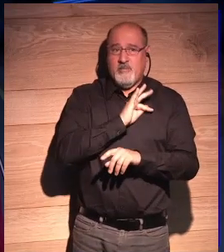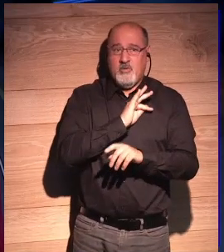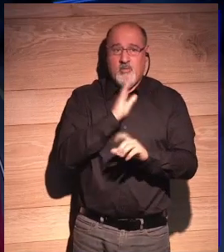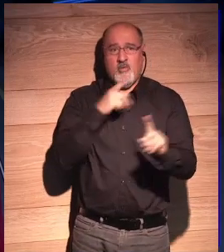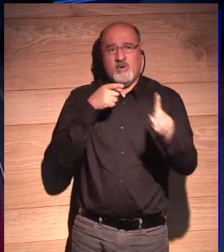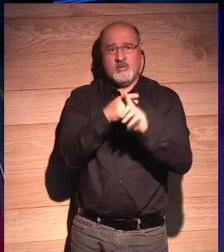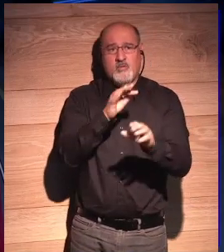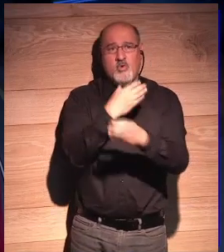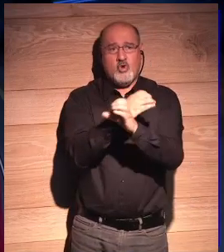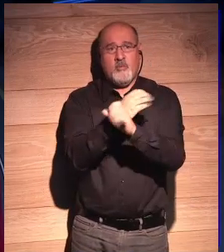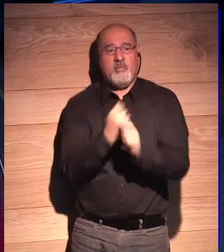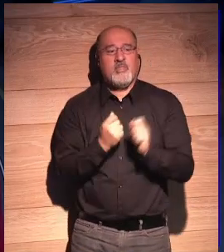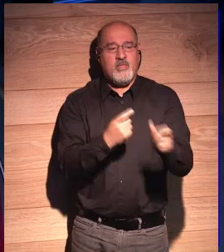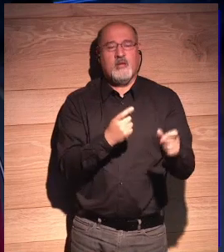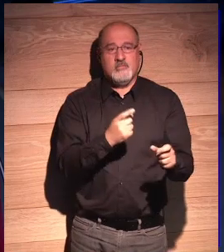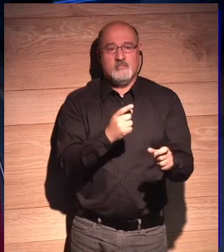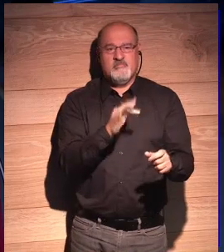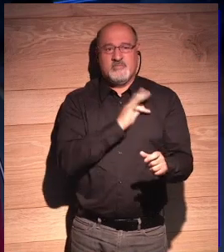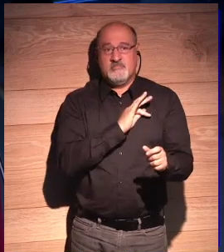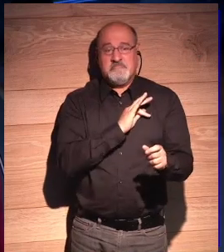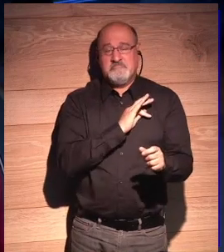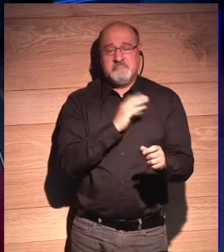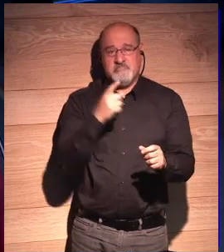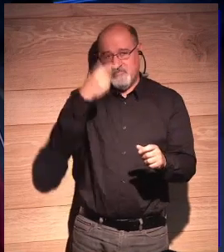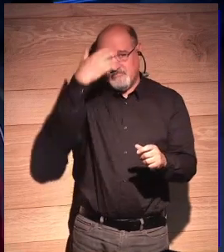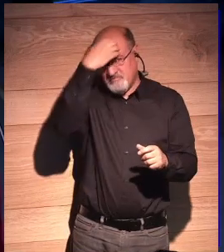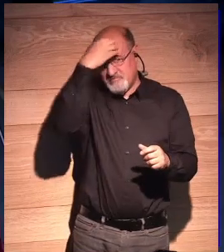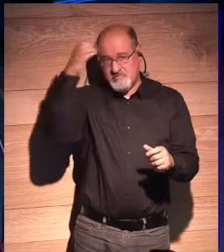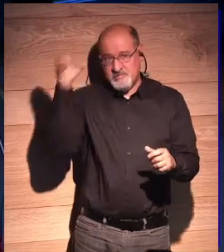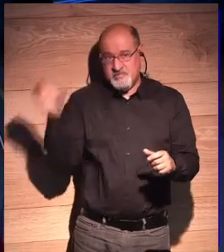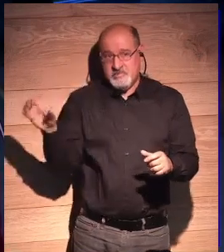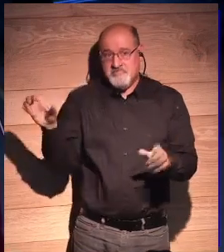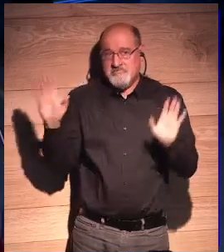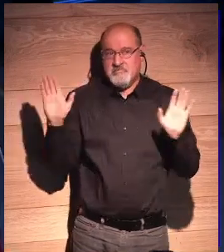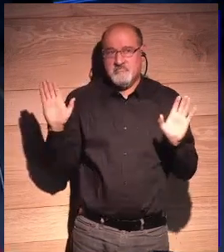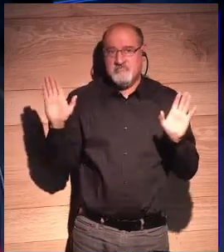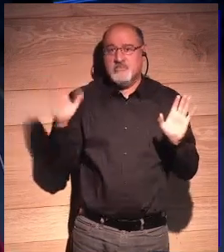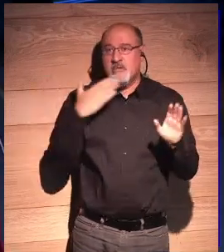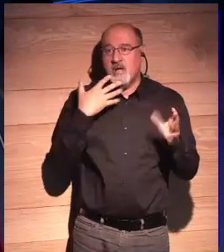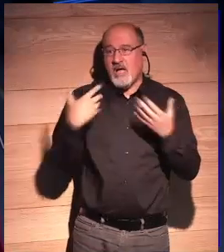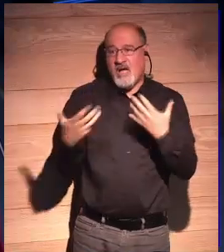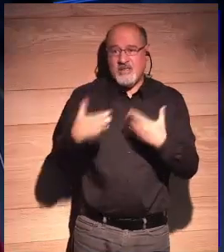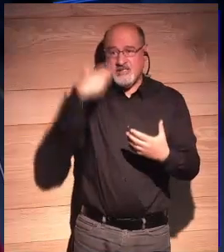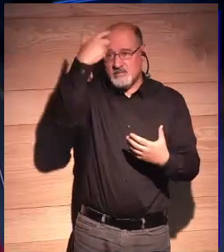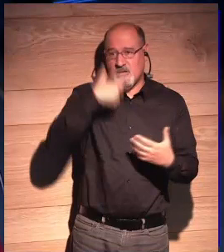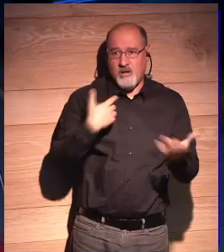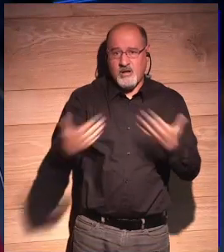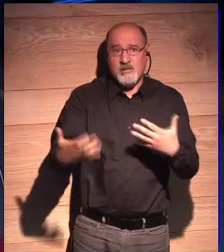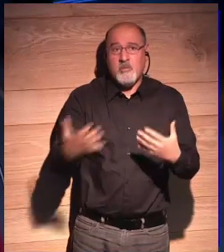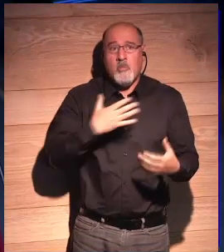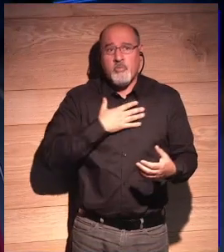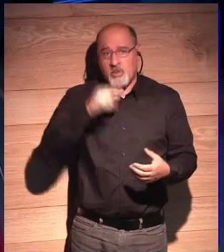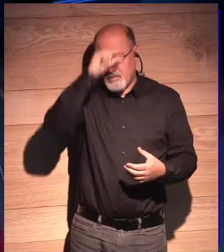an artist, at least. It's fine for it to be on the minds of people involved in culture,